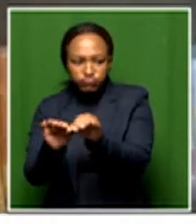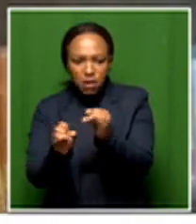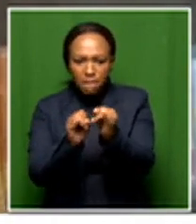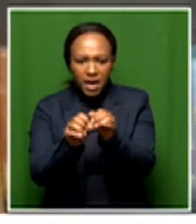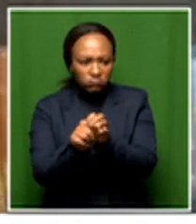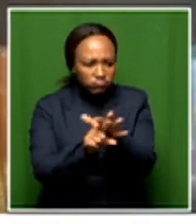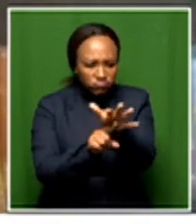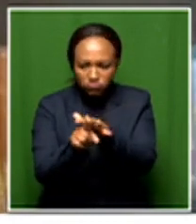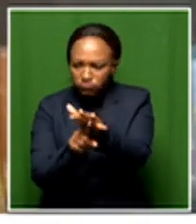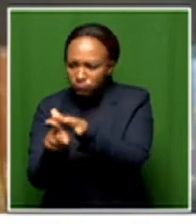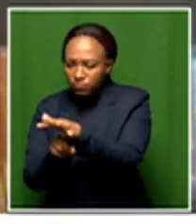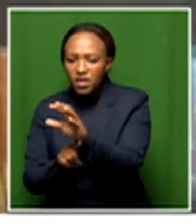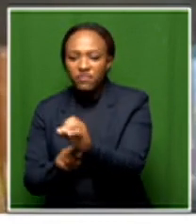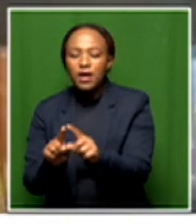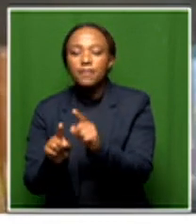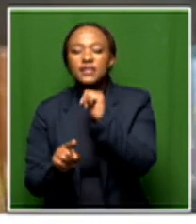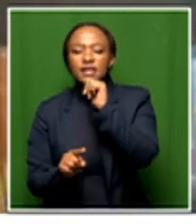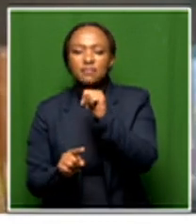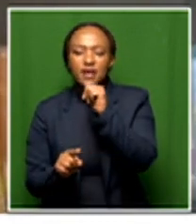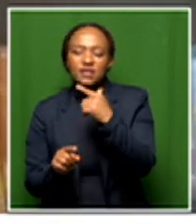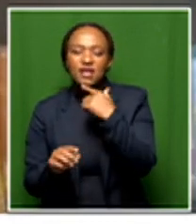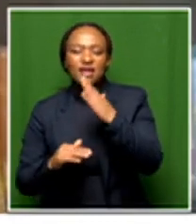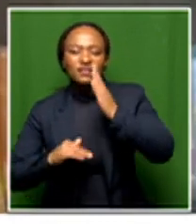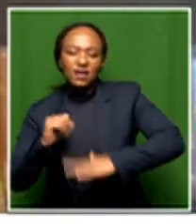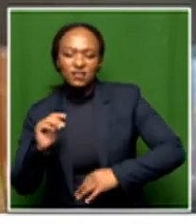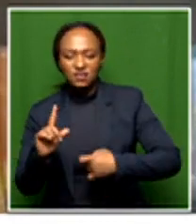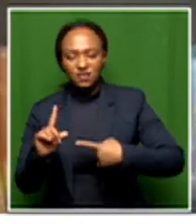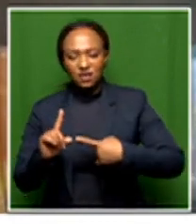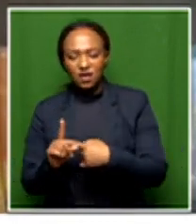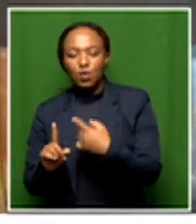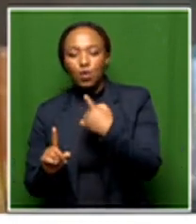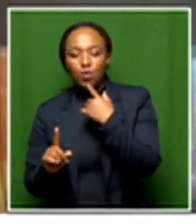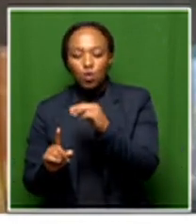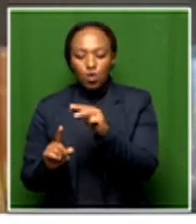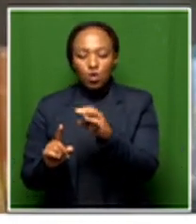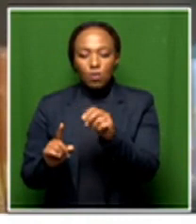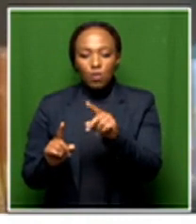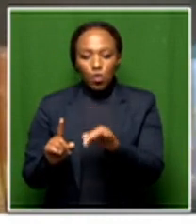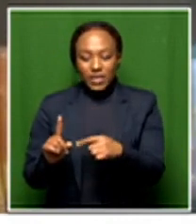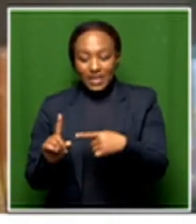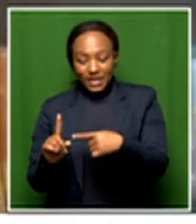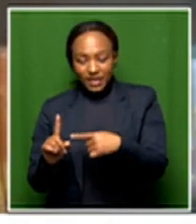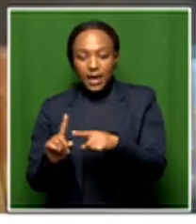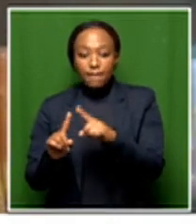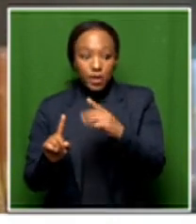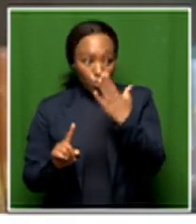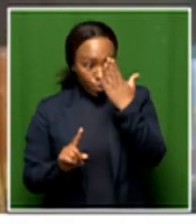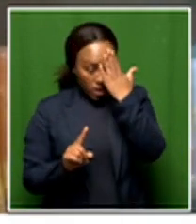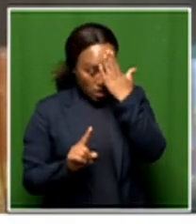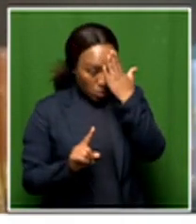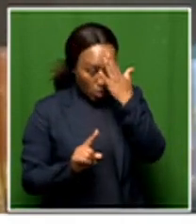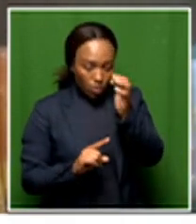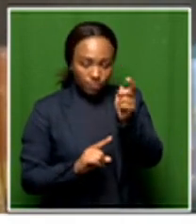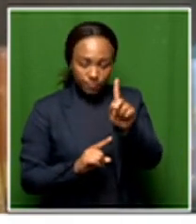past. So it doesn't matter what they charge John Moodey with. What we know is that